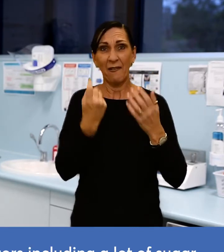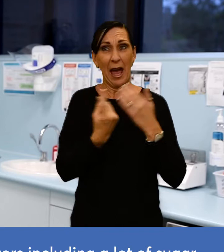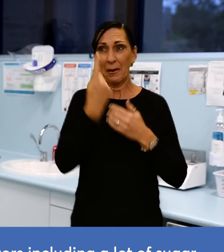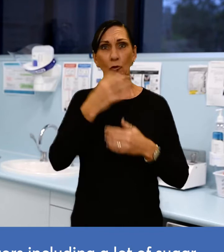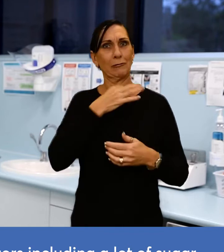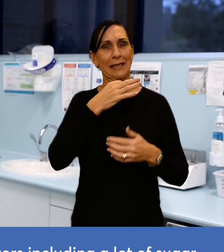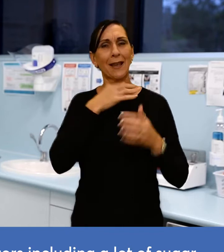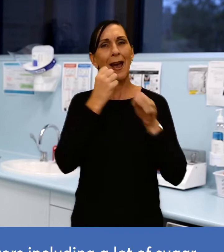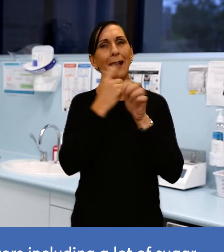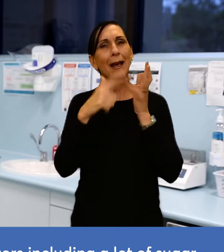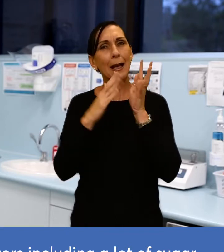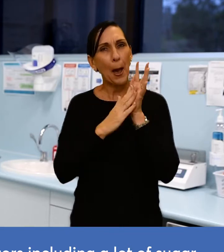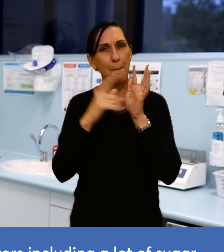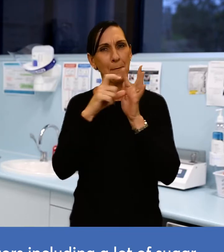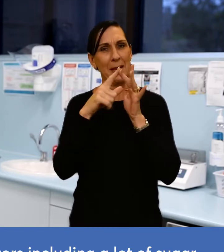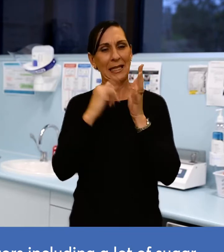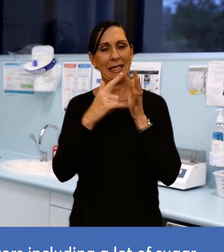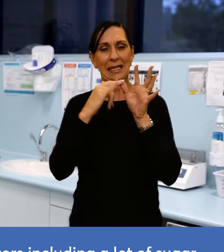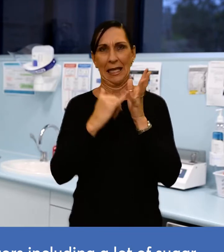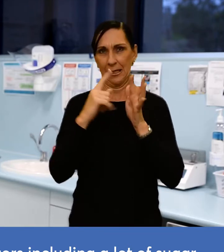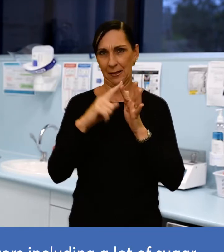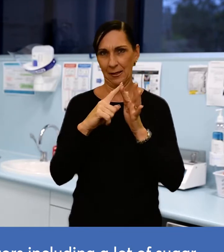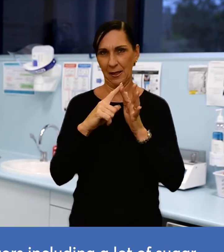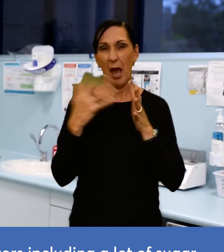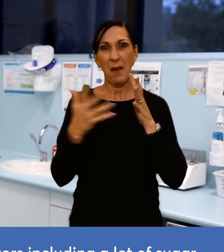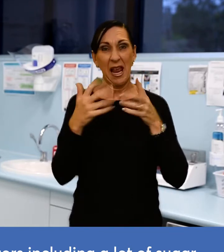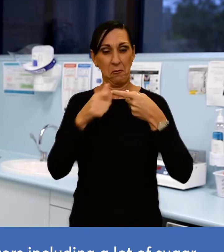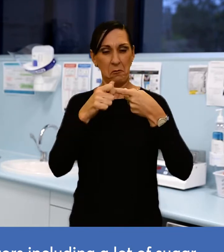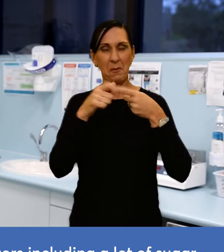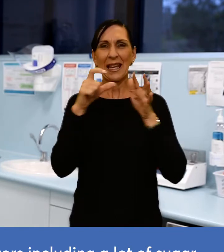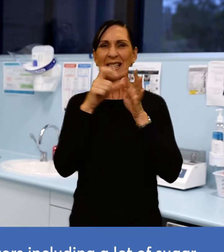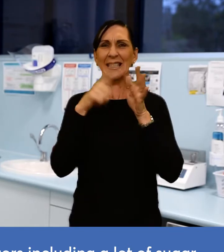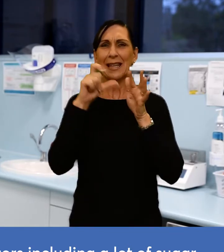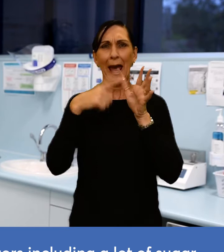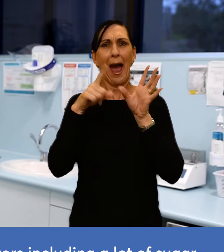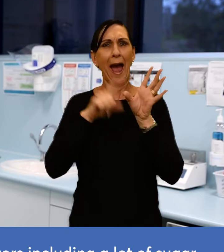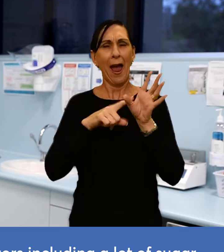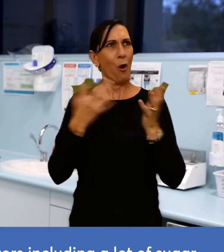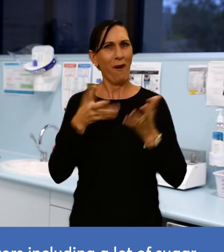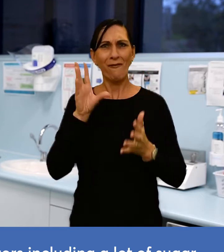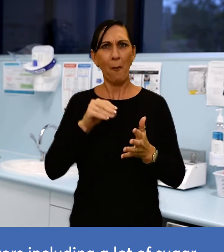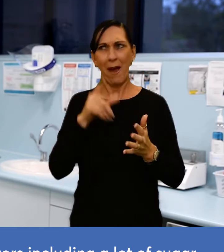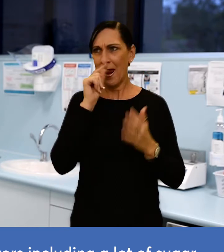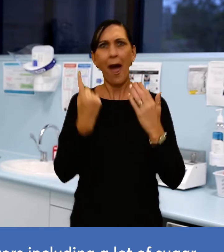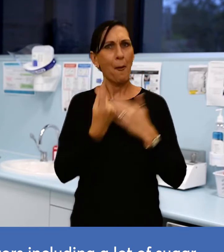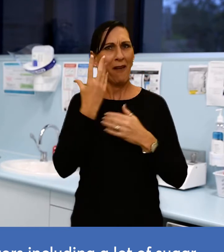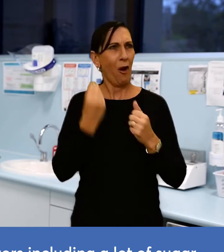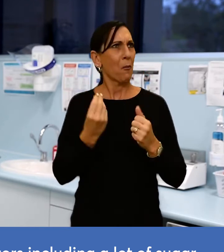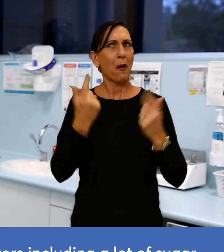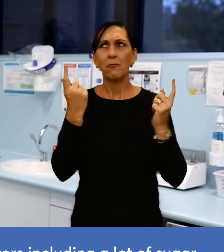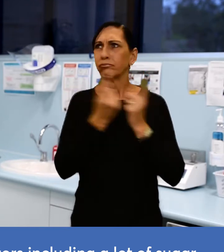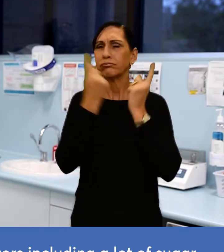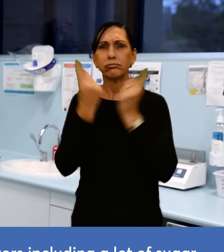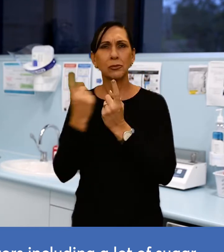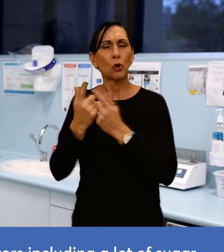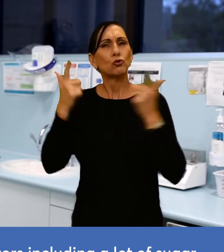disease. So with dental decay, that's influenced a lot by many factors, including a